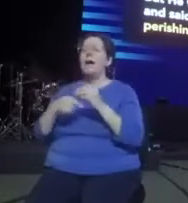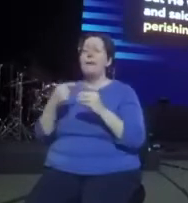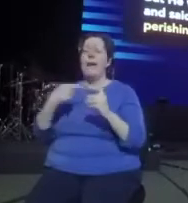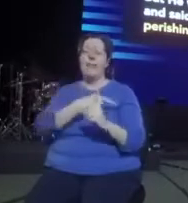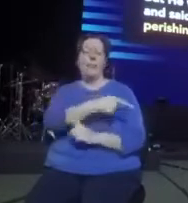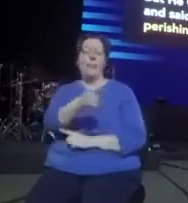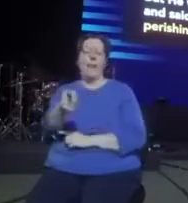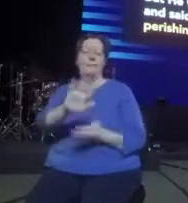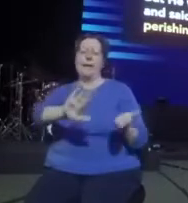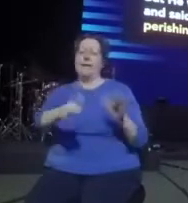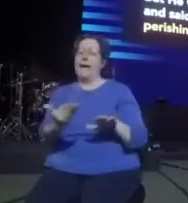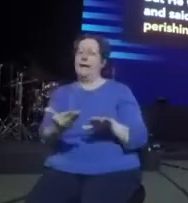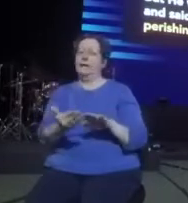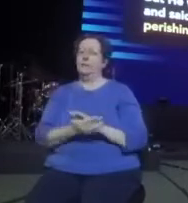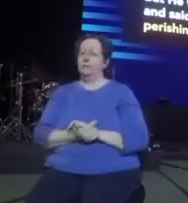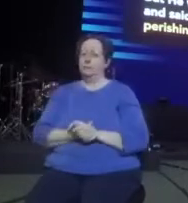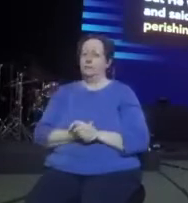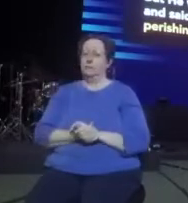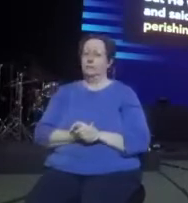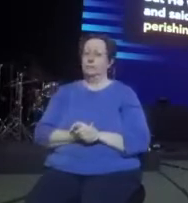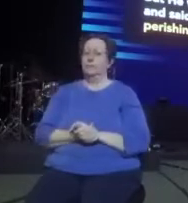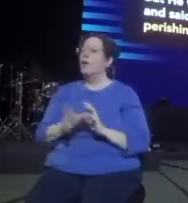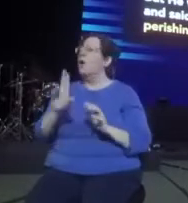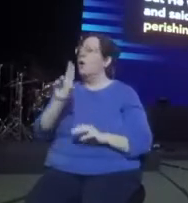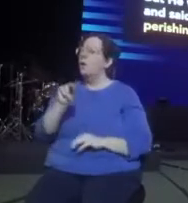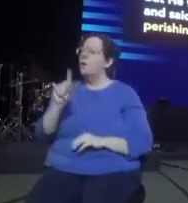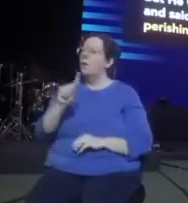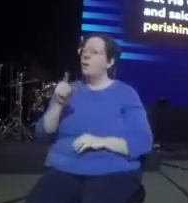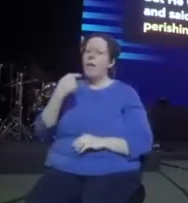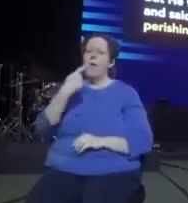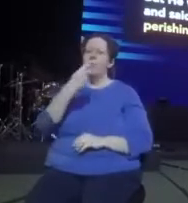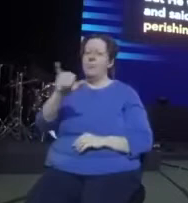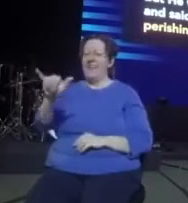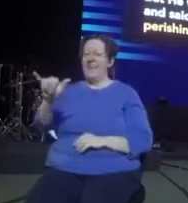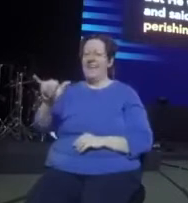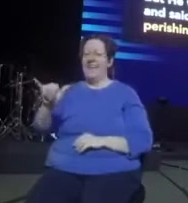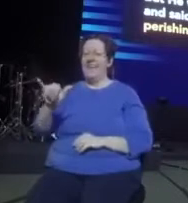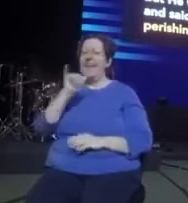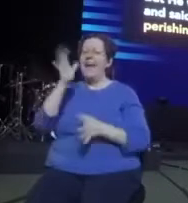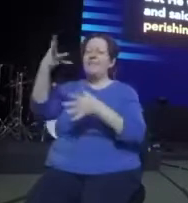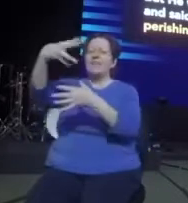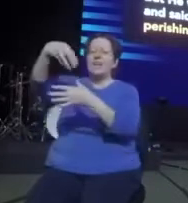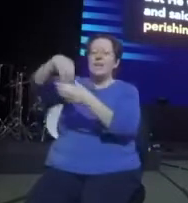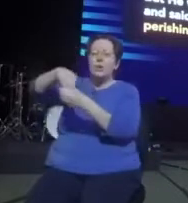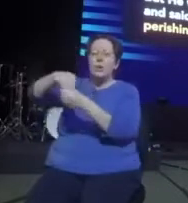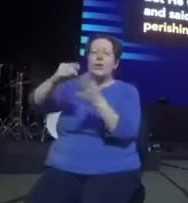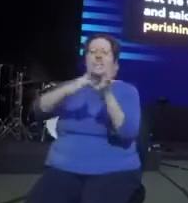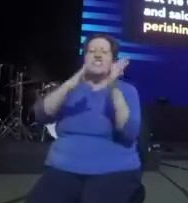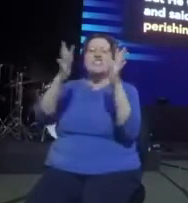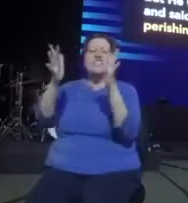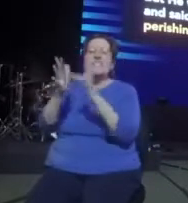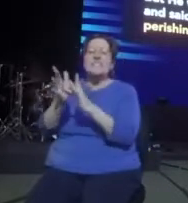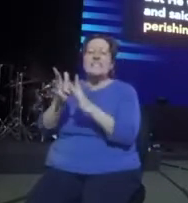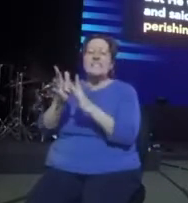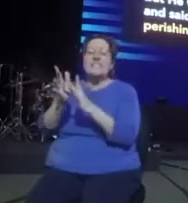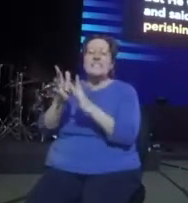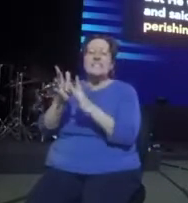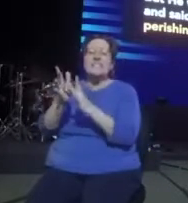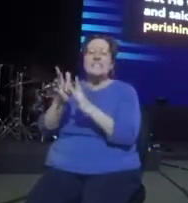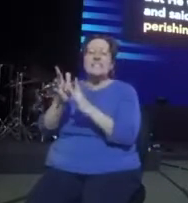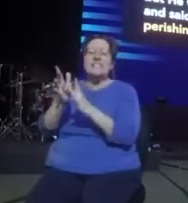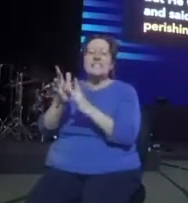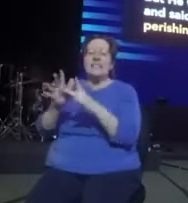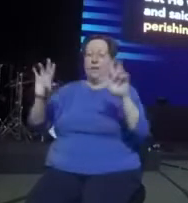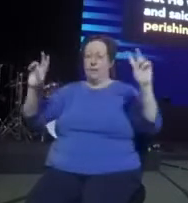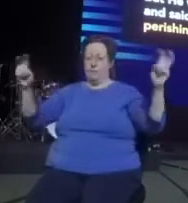them perishing. But they have included Jesus in this